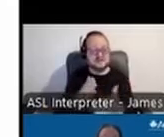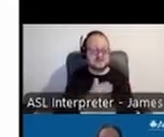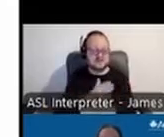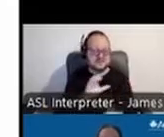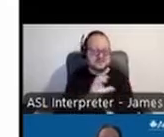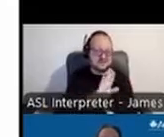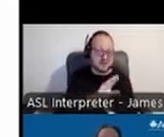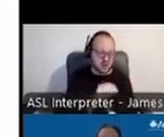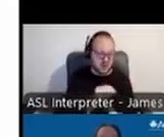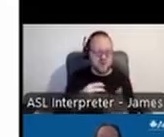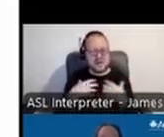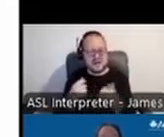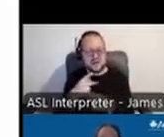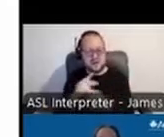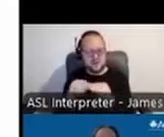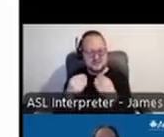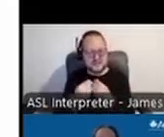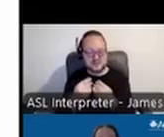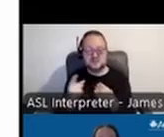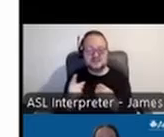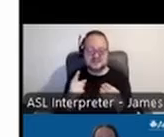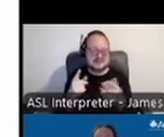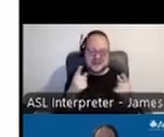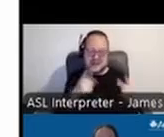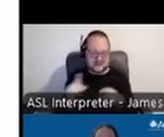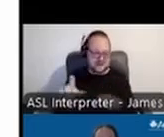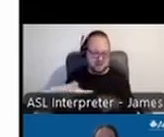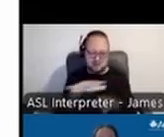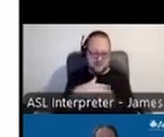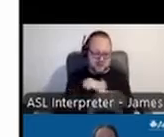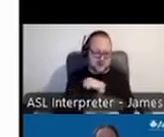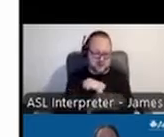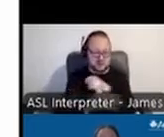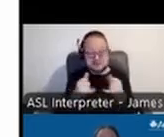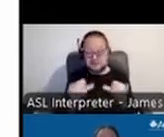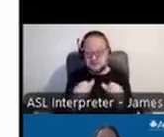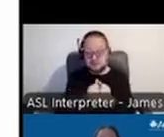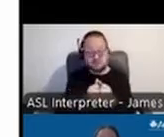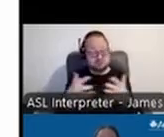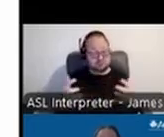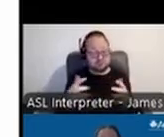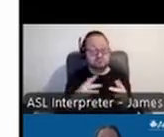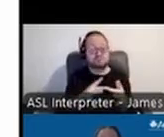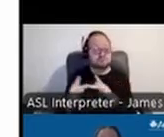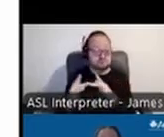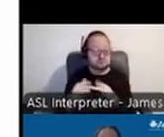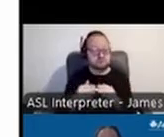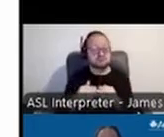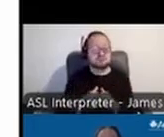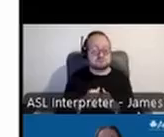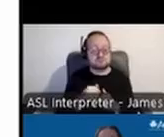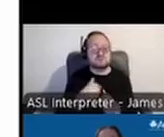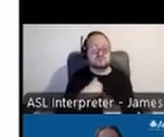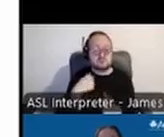healthcare organizations is happening across the country, and it's growing. A comprehensive survey that's fielded by the Aging and Disability